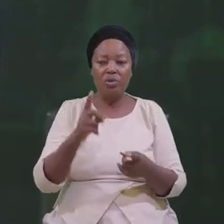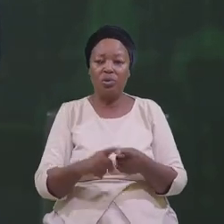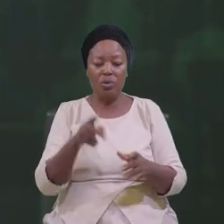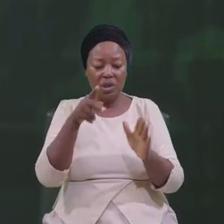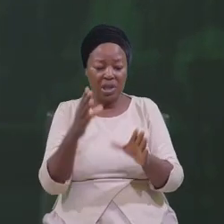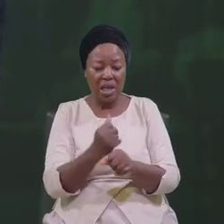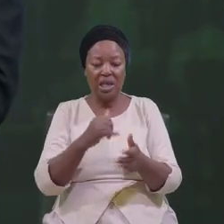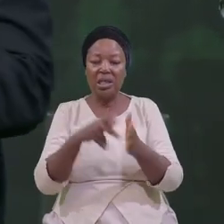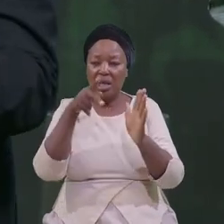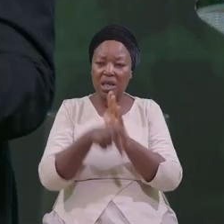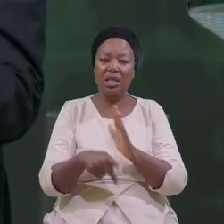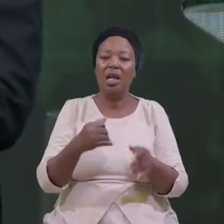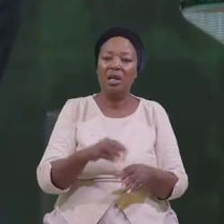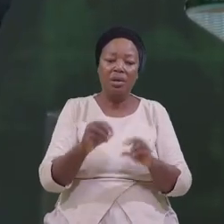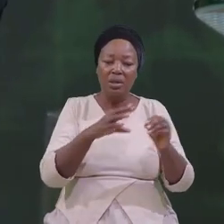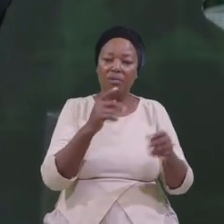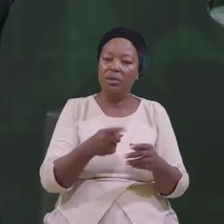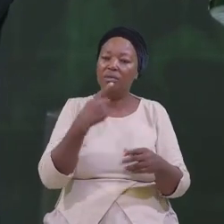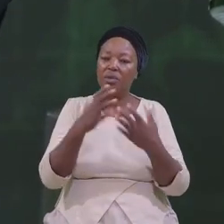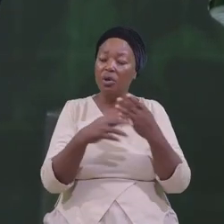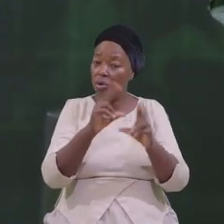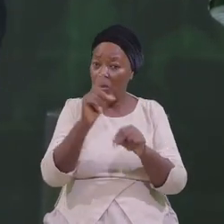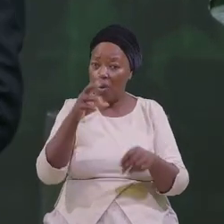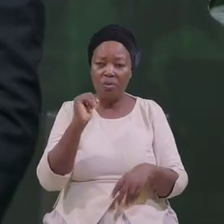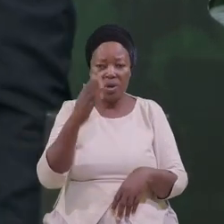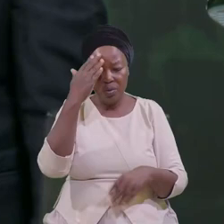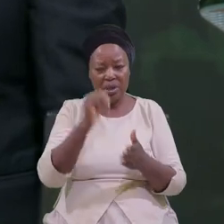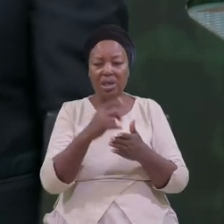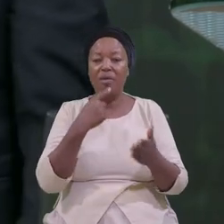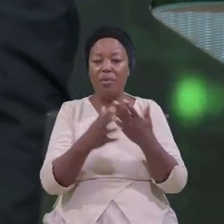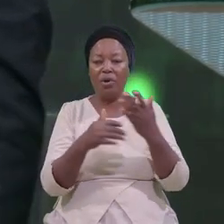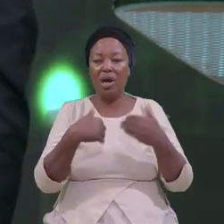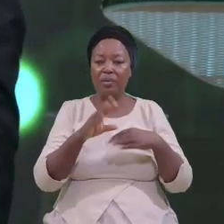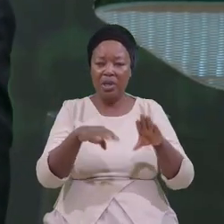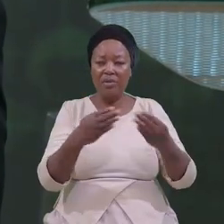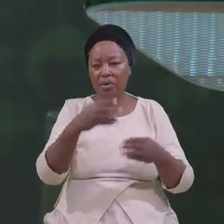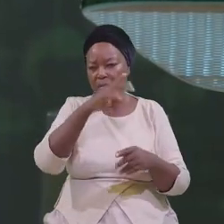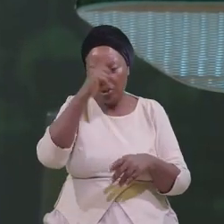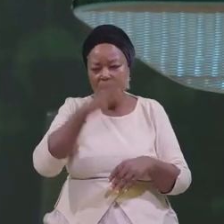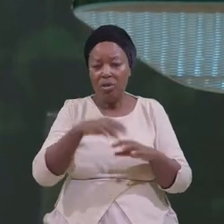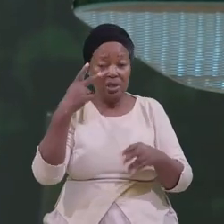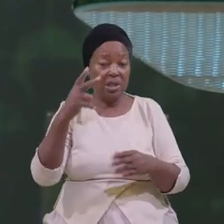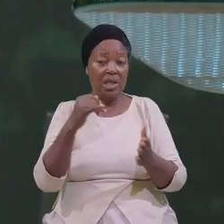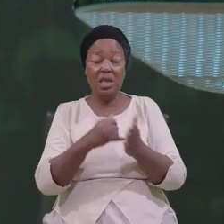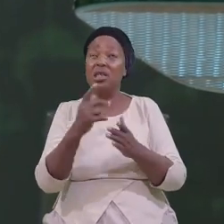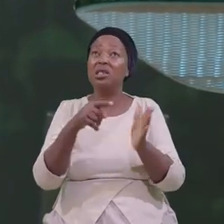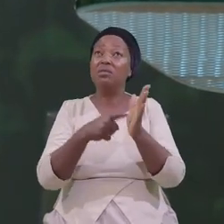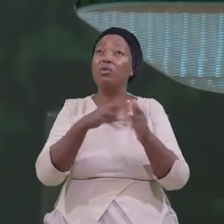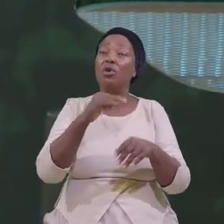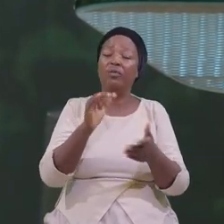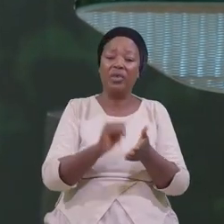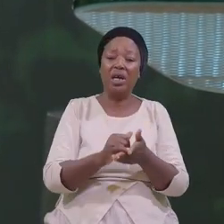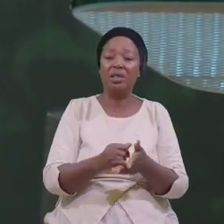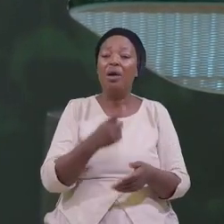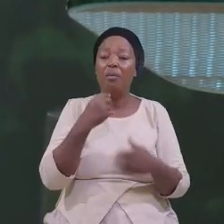the blood. Now nobody will know that the blood had been shed if they don't see the sign of the blood on the top of their